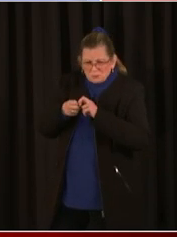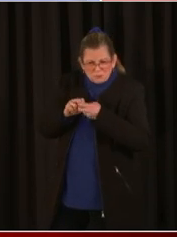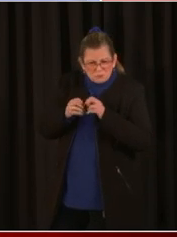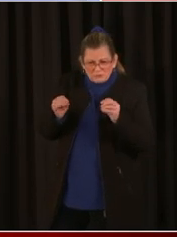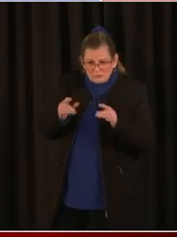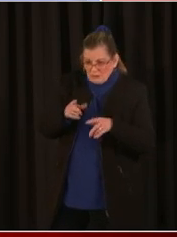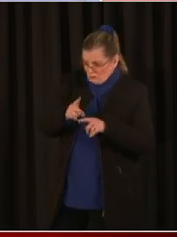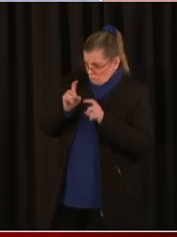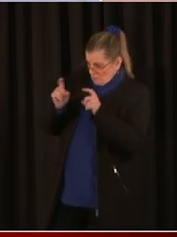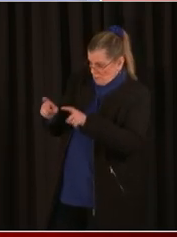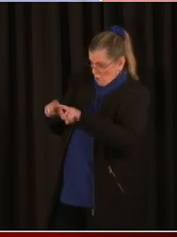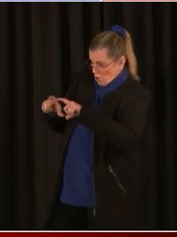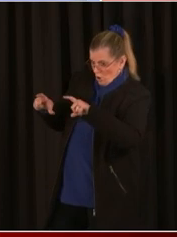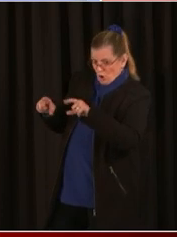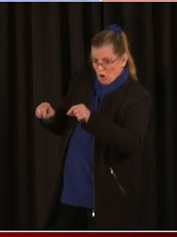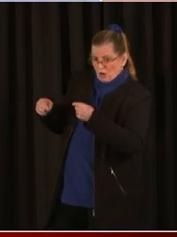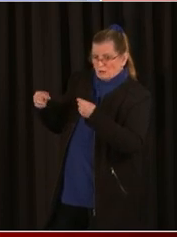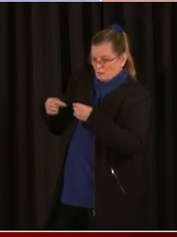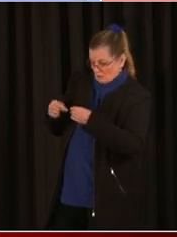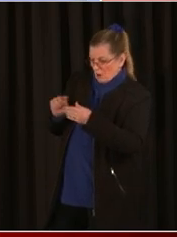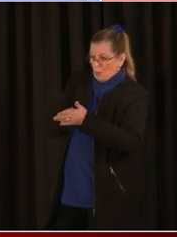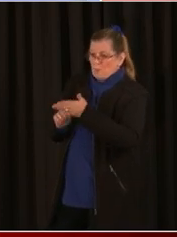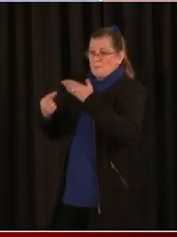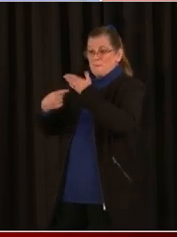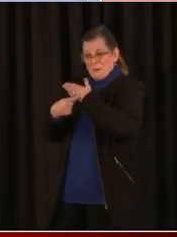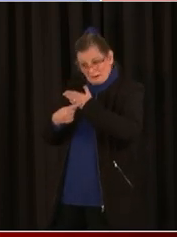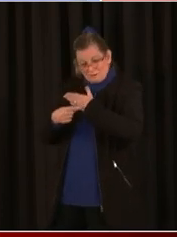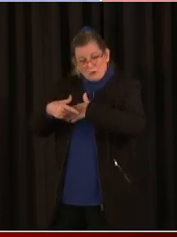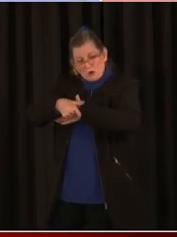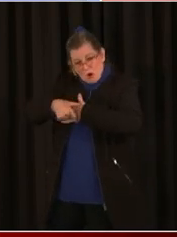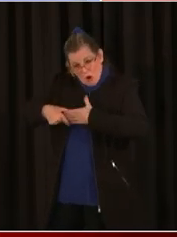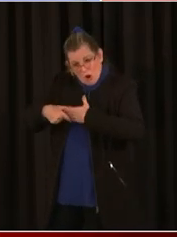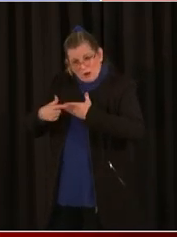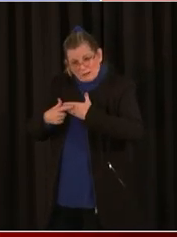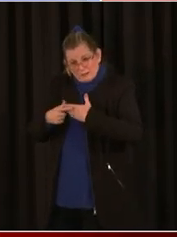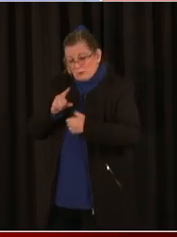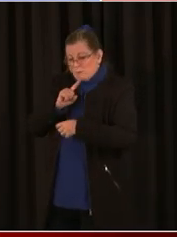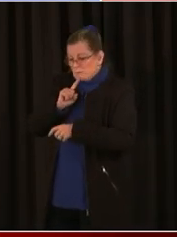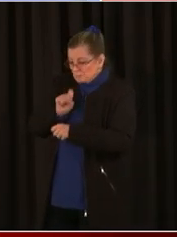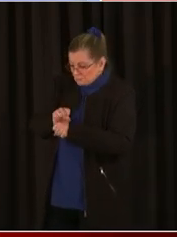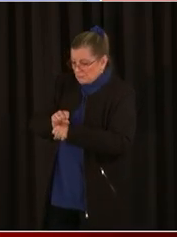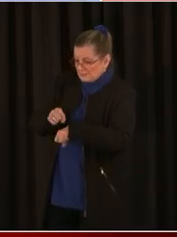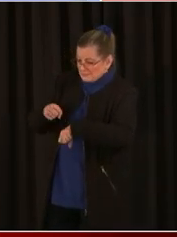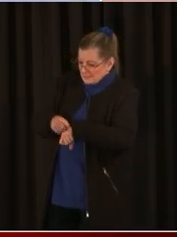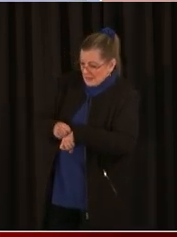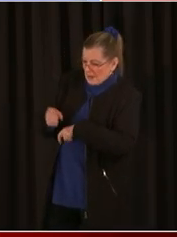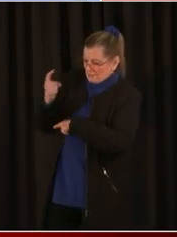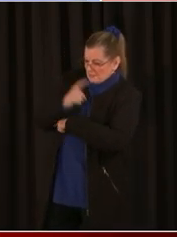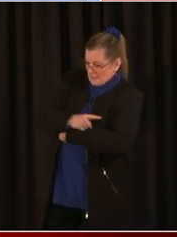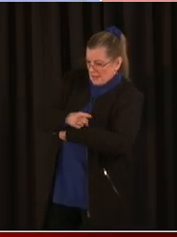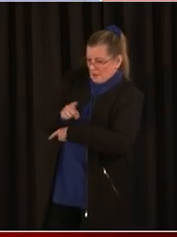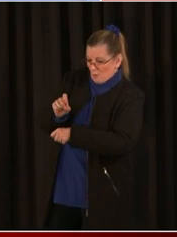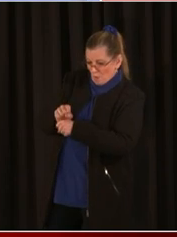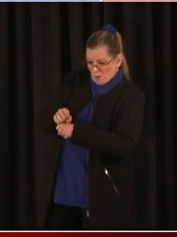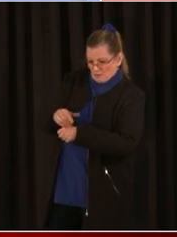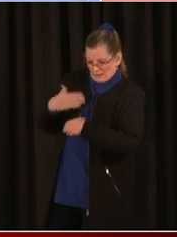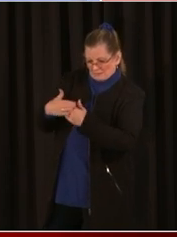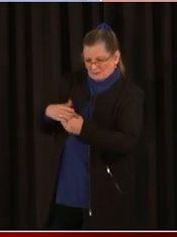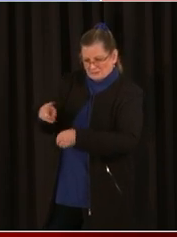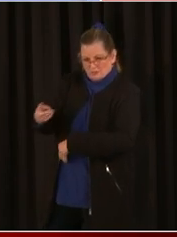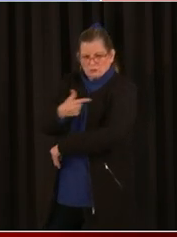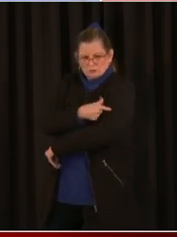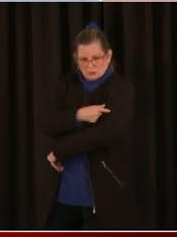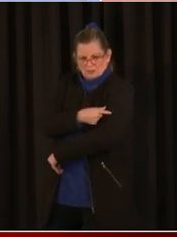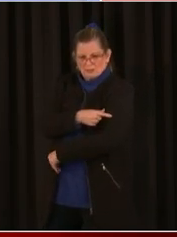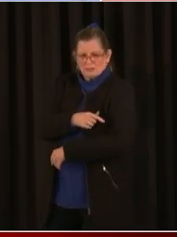a card where the back of the card, which has appointment date and time, should have actually had an